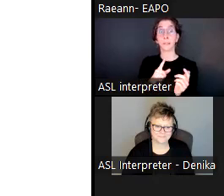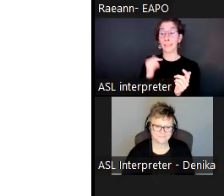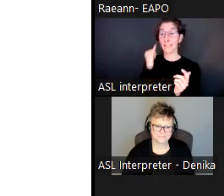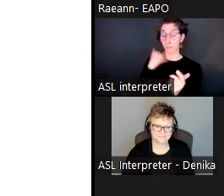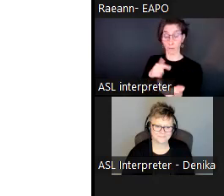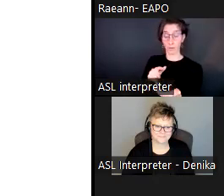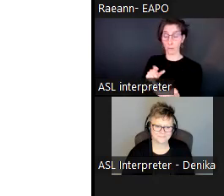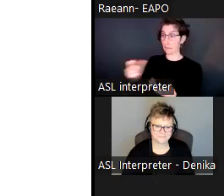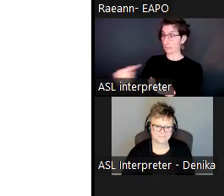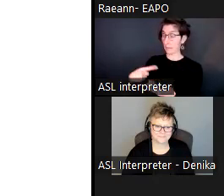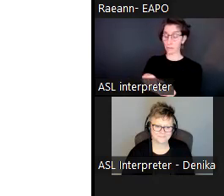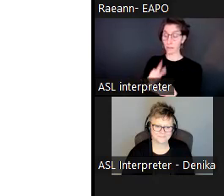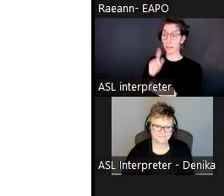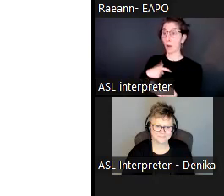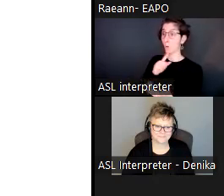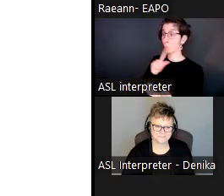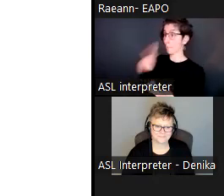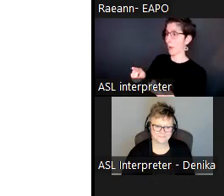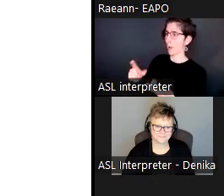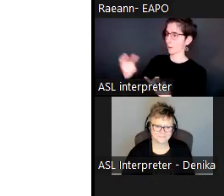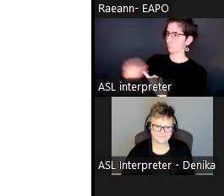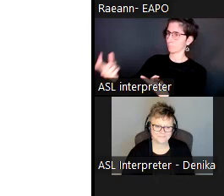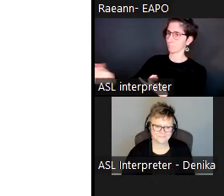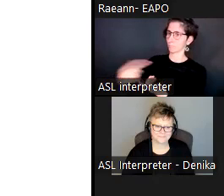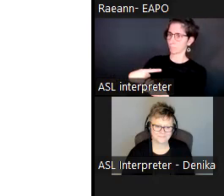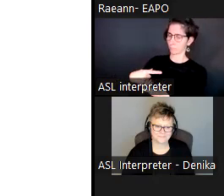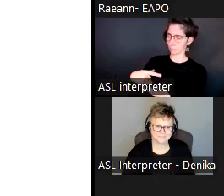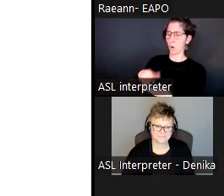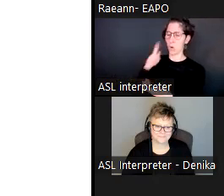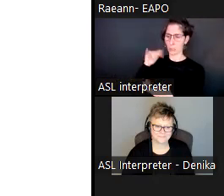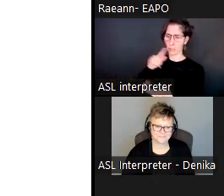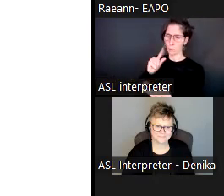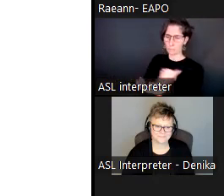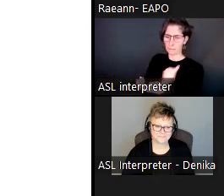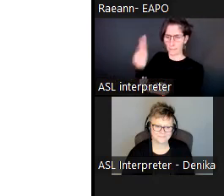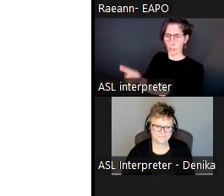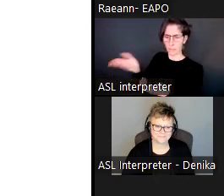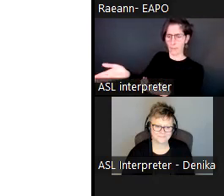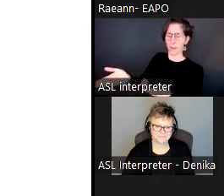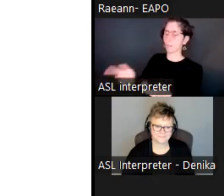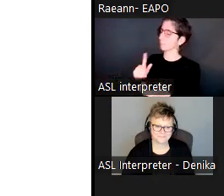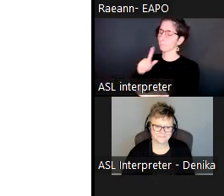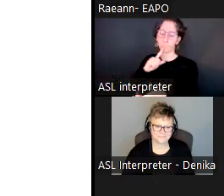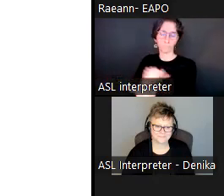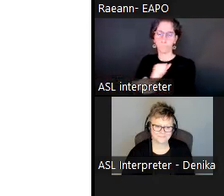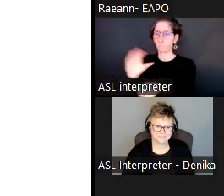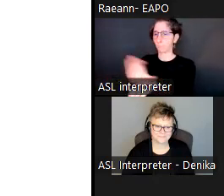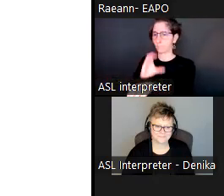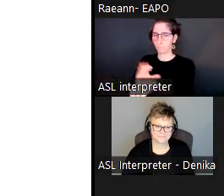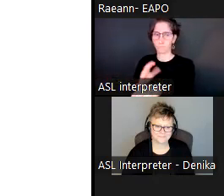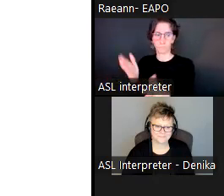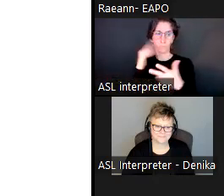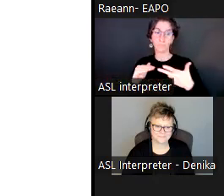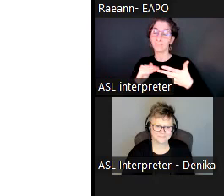reply. And then we have email compromise. So that is when a fraudster gains access to your email